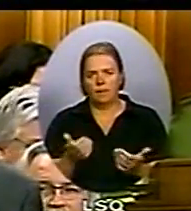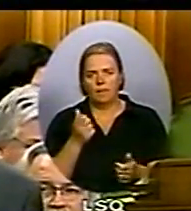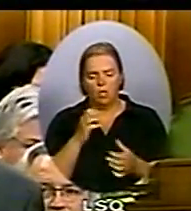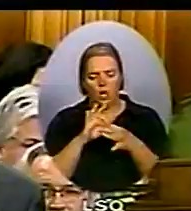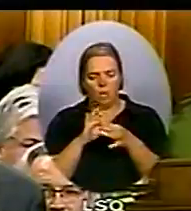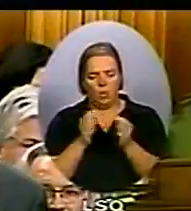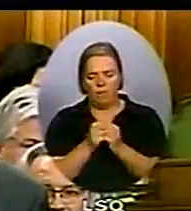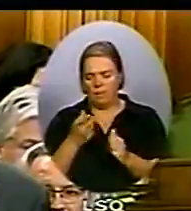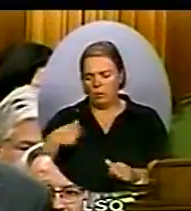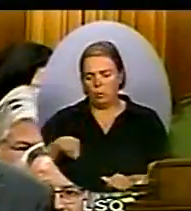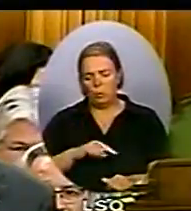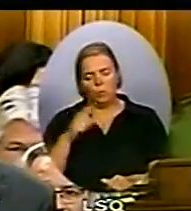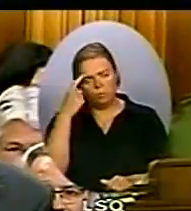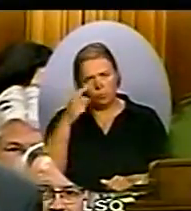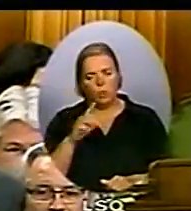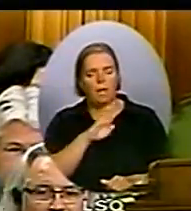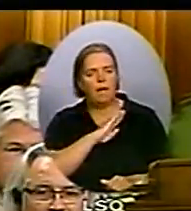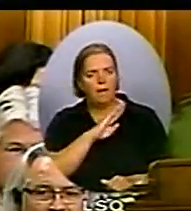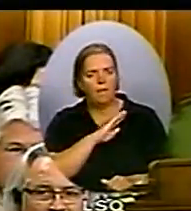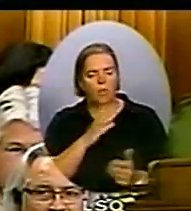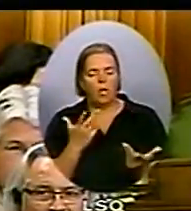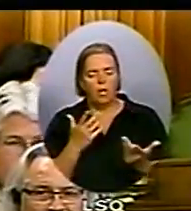close up this kind of backroom lobbying?